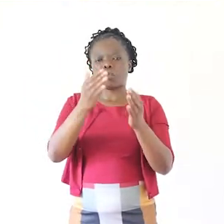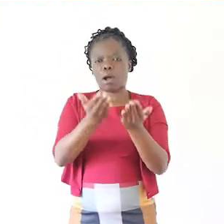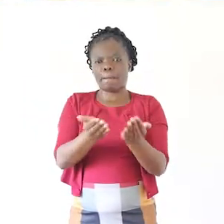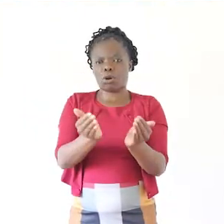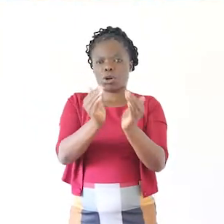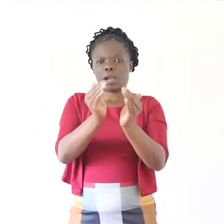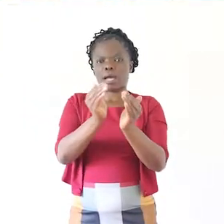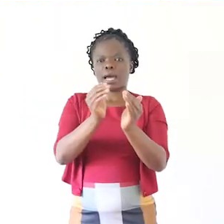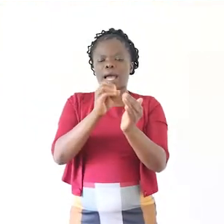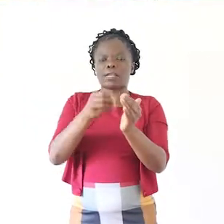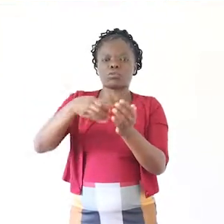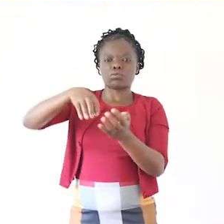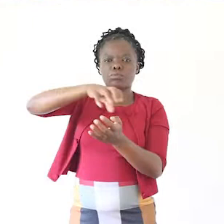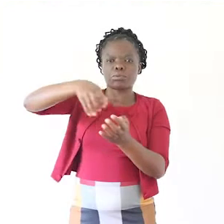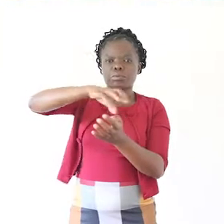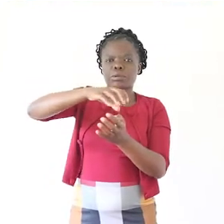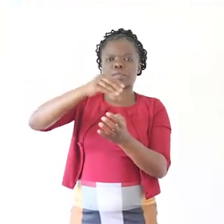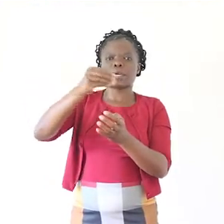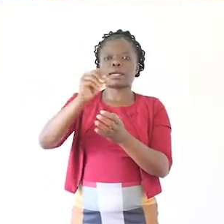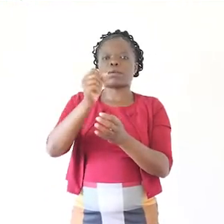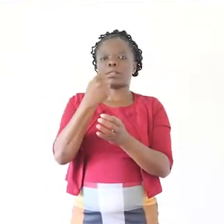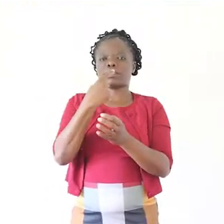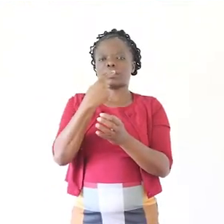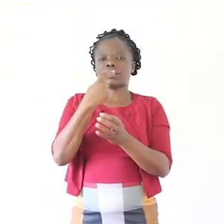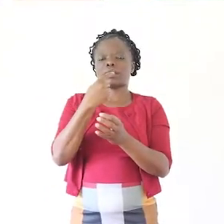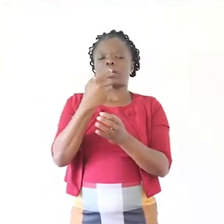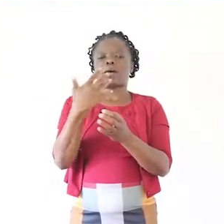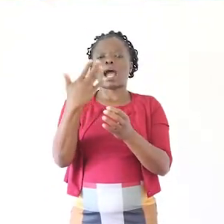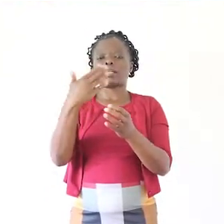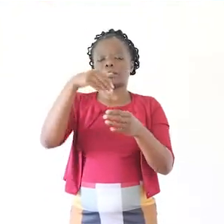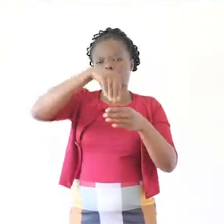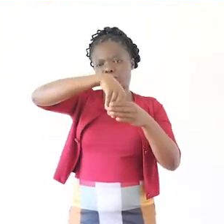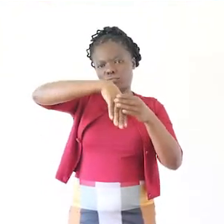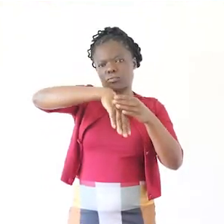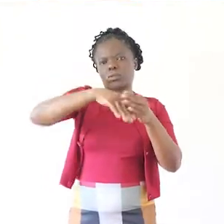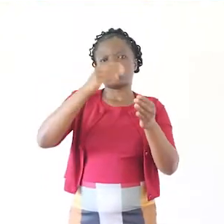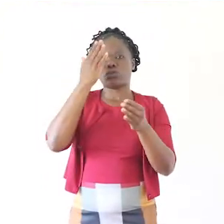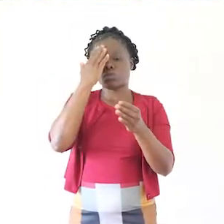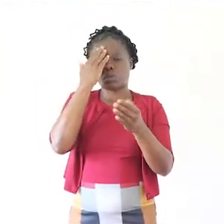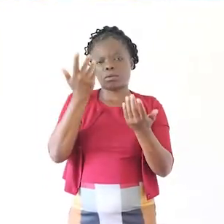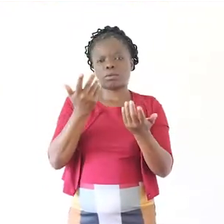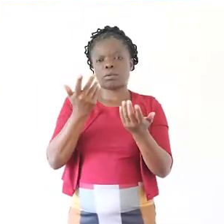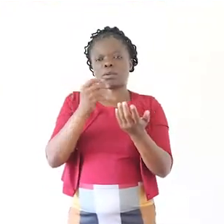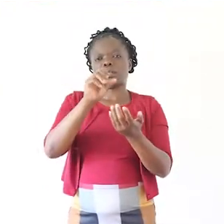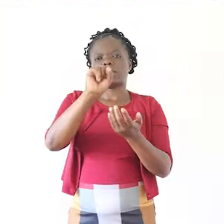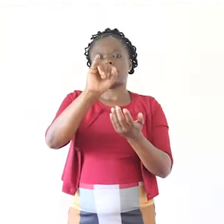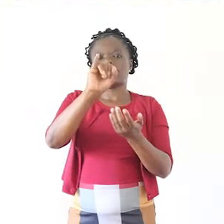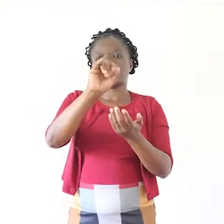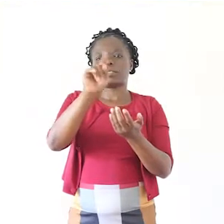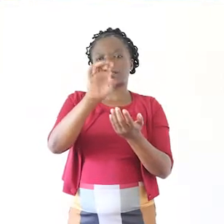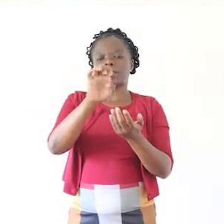Now as you put in the groundnuts, put your hands inside so that you feel the size of your